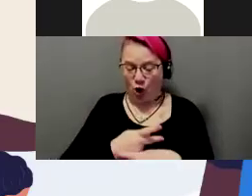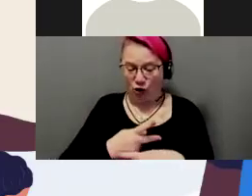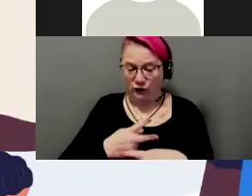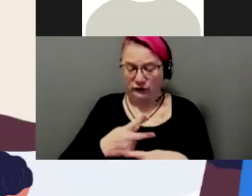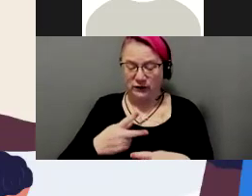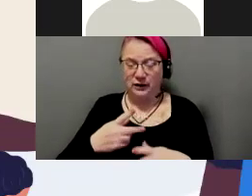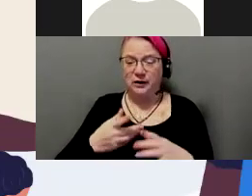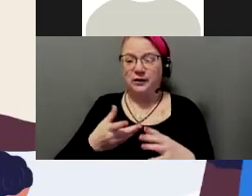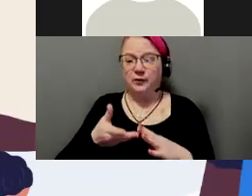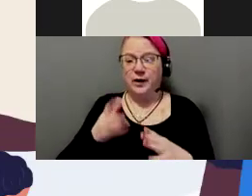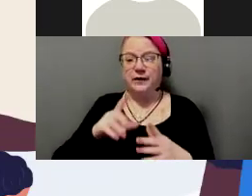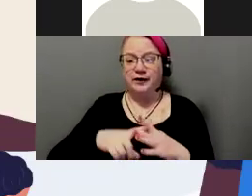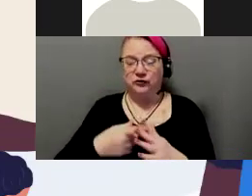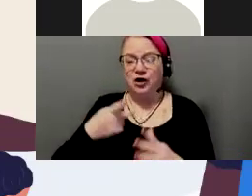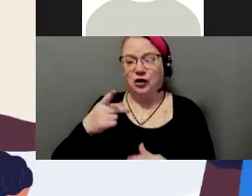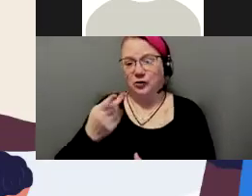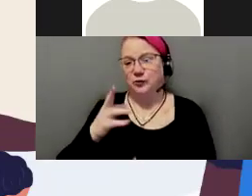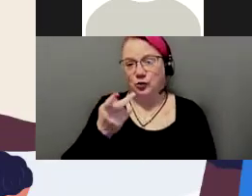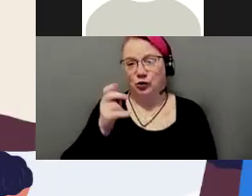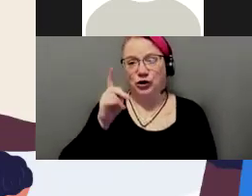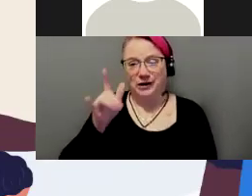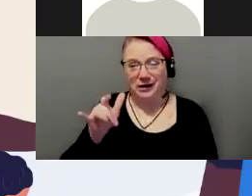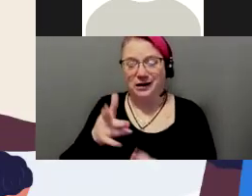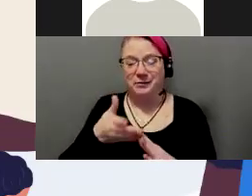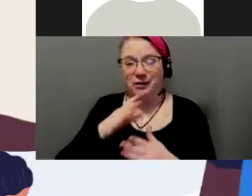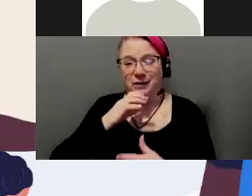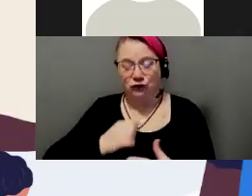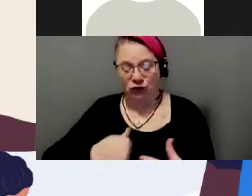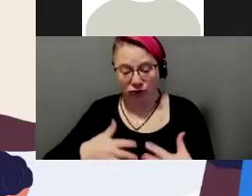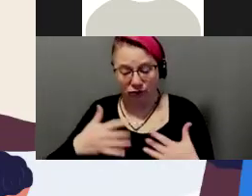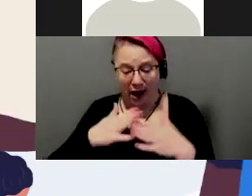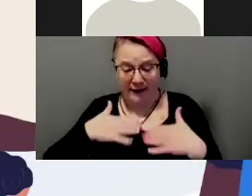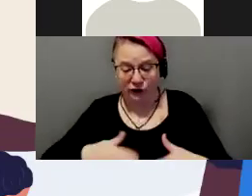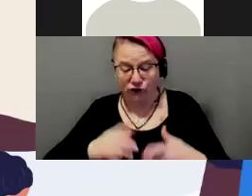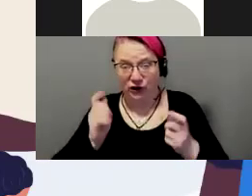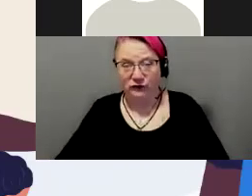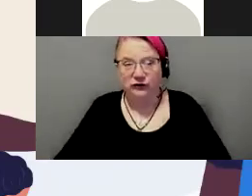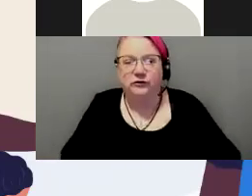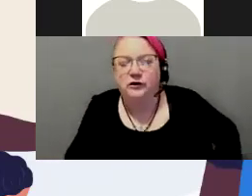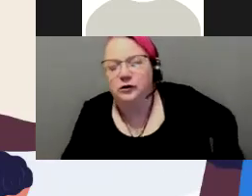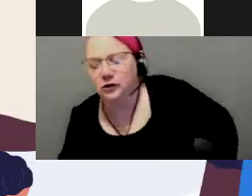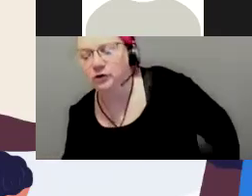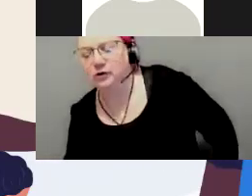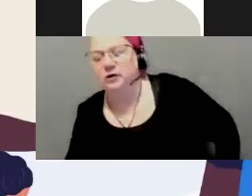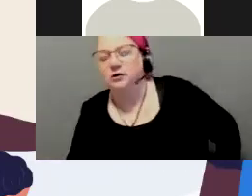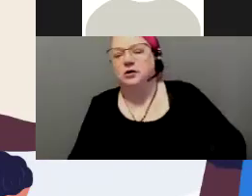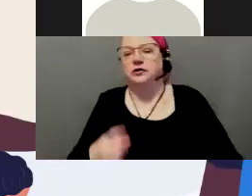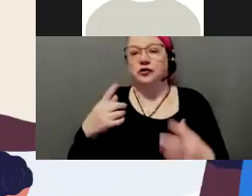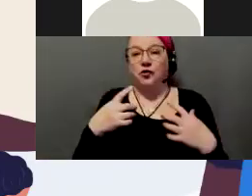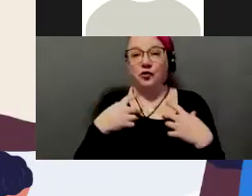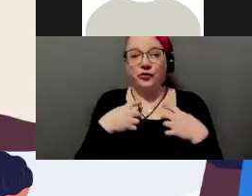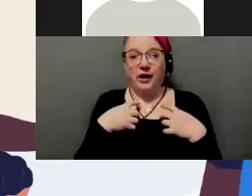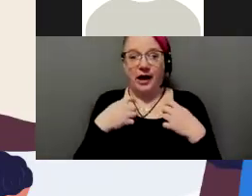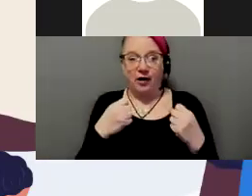and aging. In some cases, healthy exploration and expression of one's sexuality may have been what was